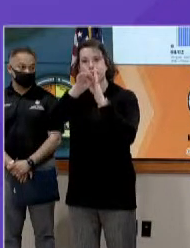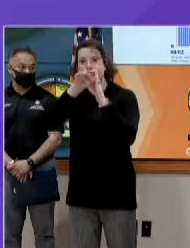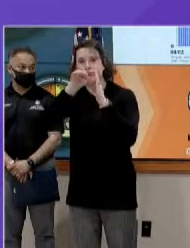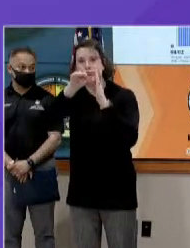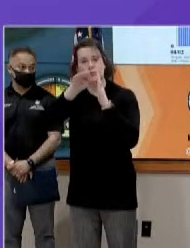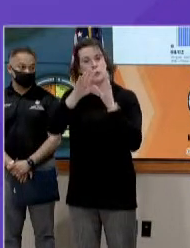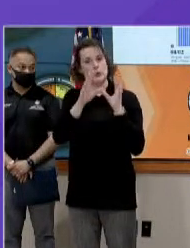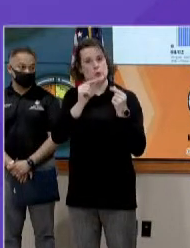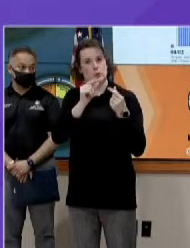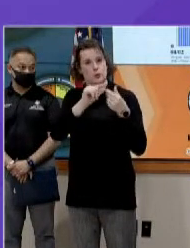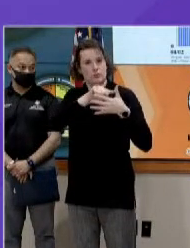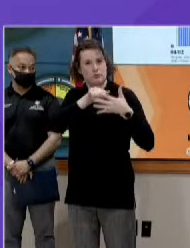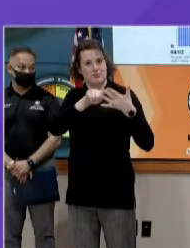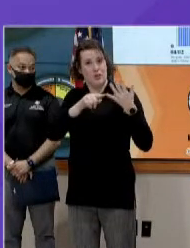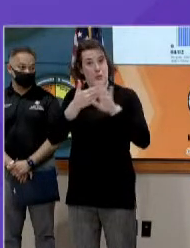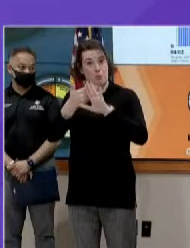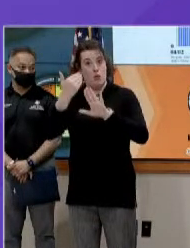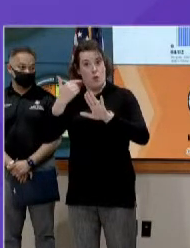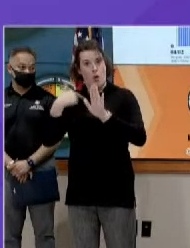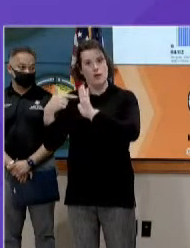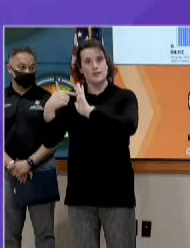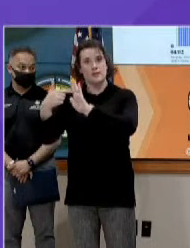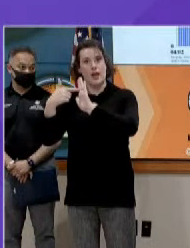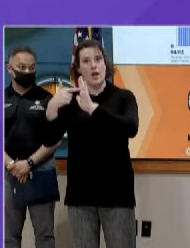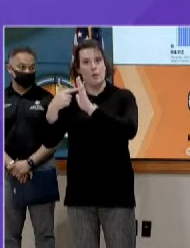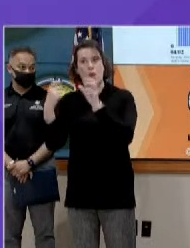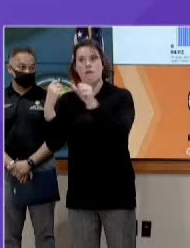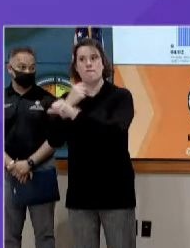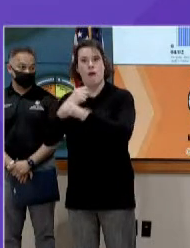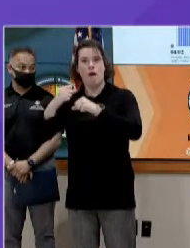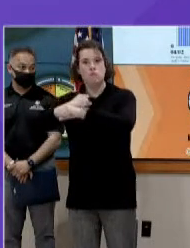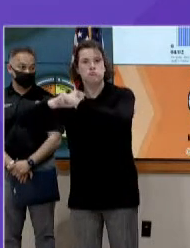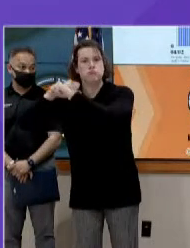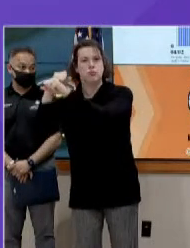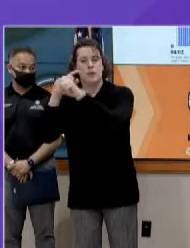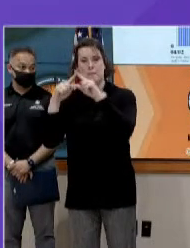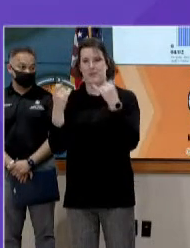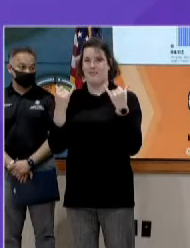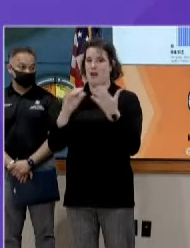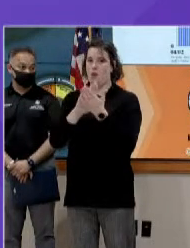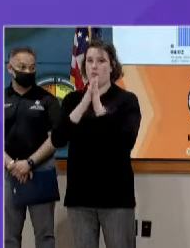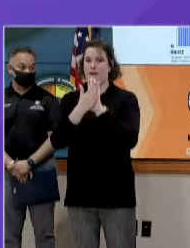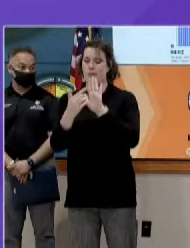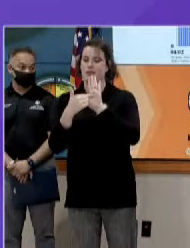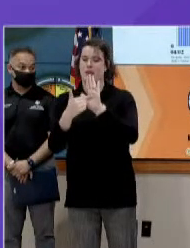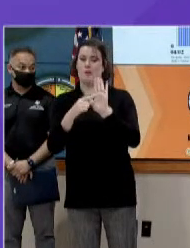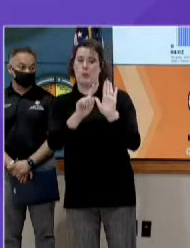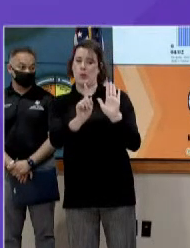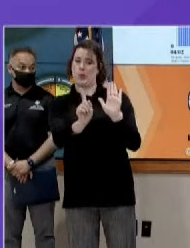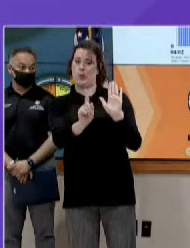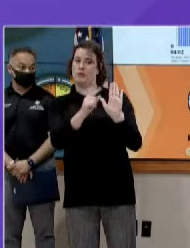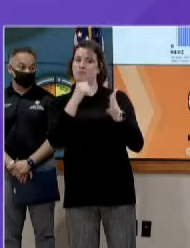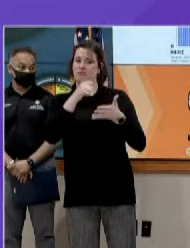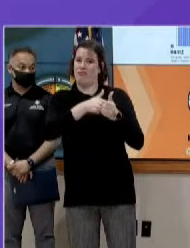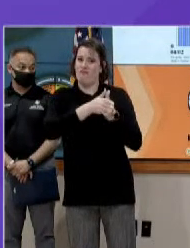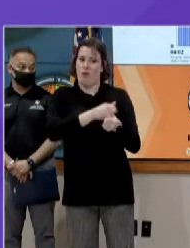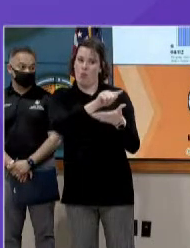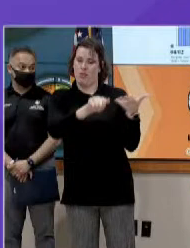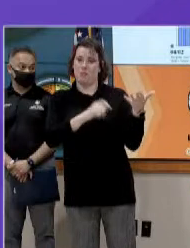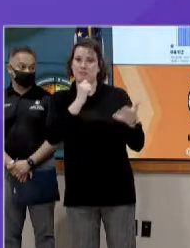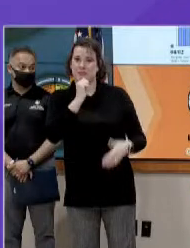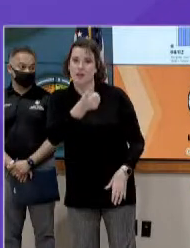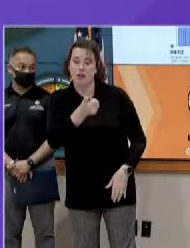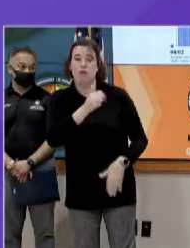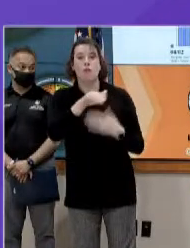example of how to fight the virus instead of an example of what not to do, as we're turning into now. All along, data